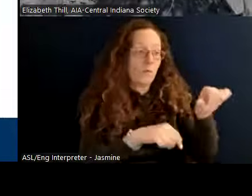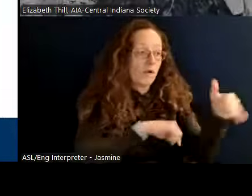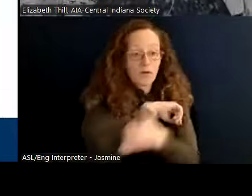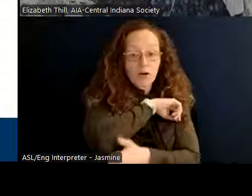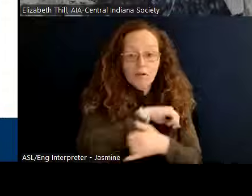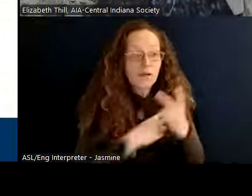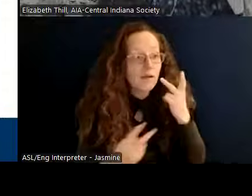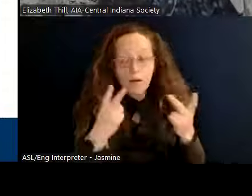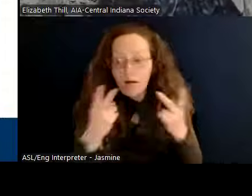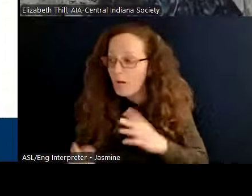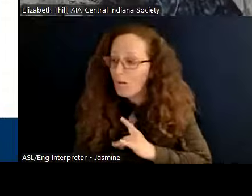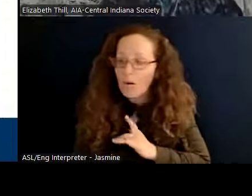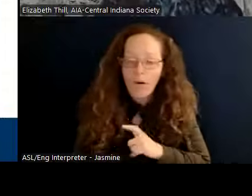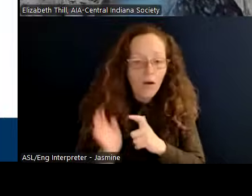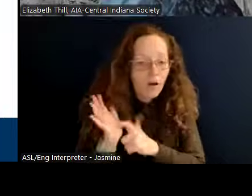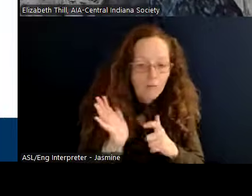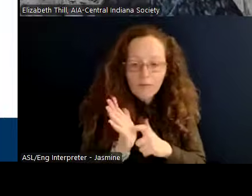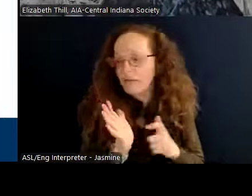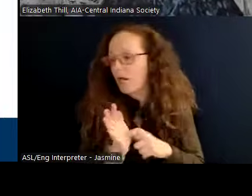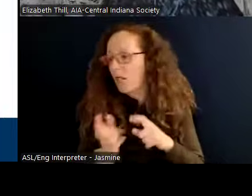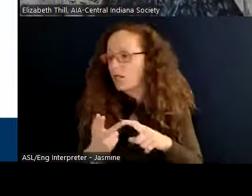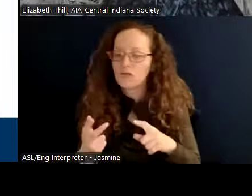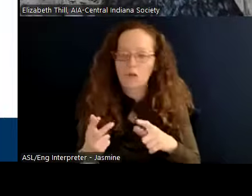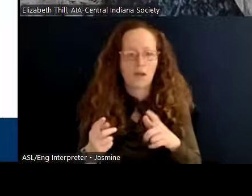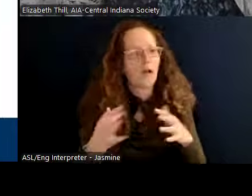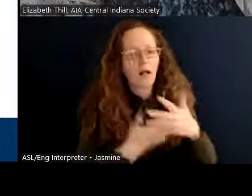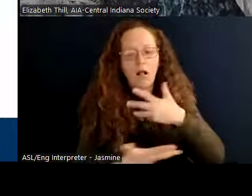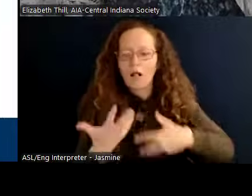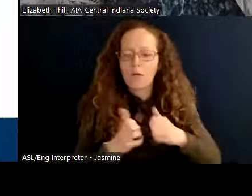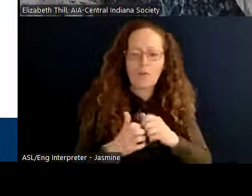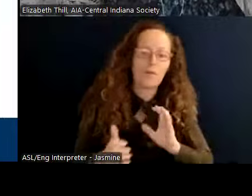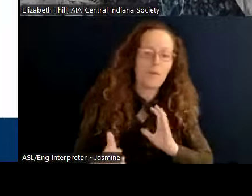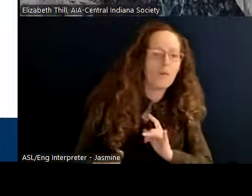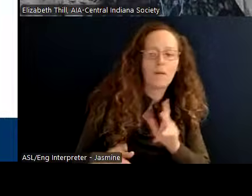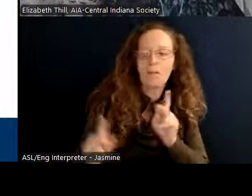archaeology with some cool people, this is a great way to do it.